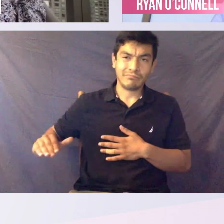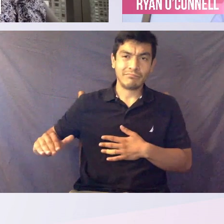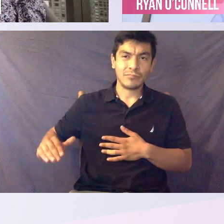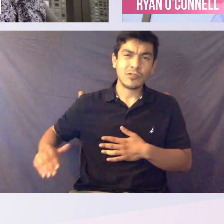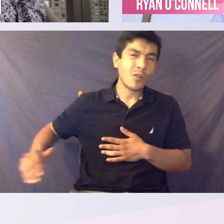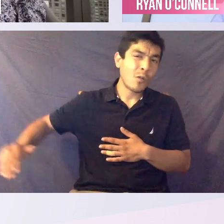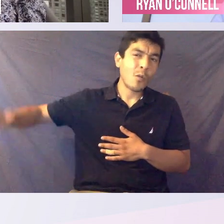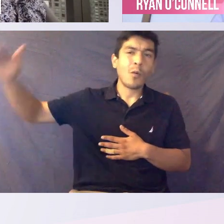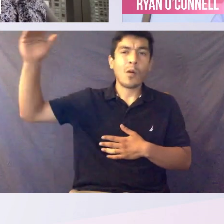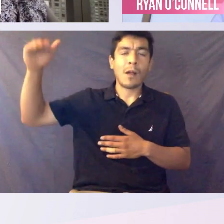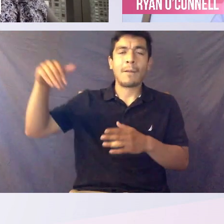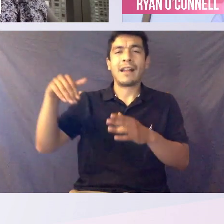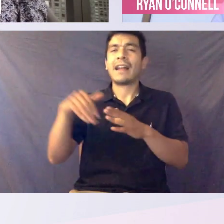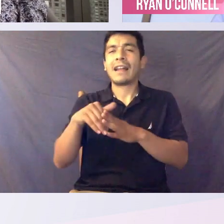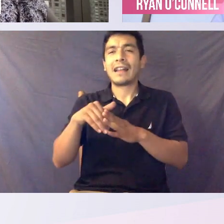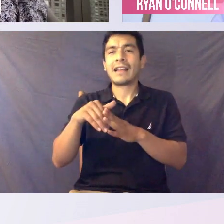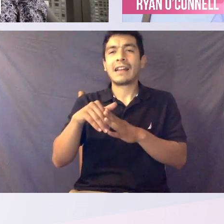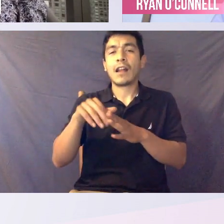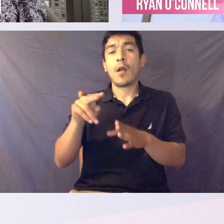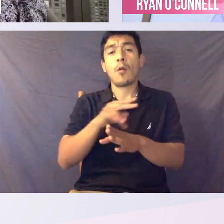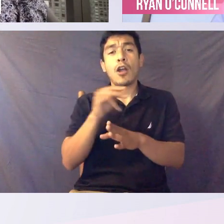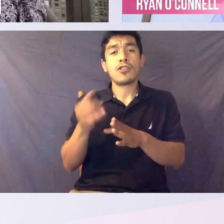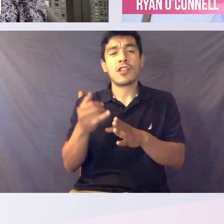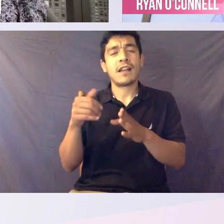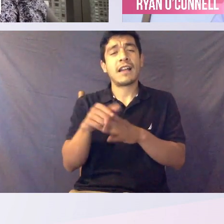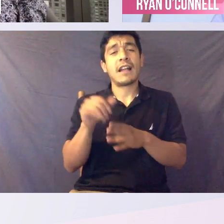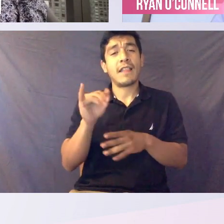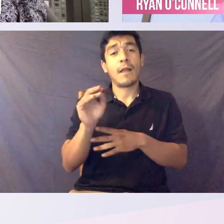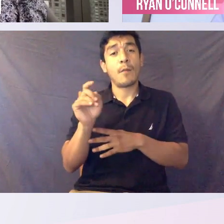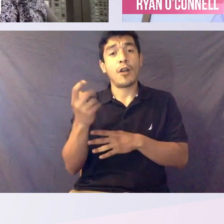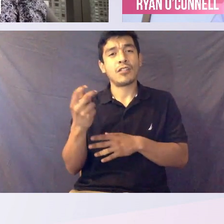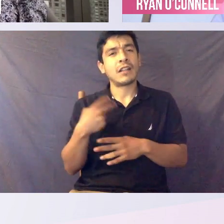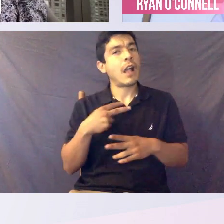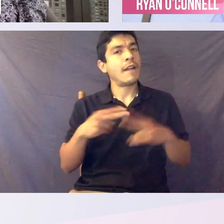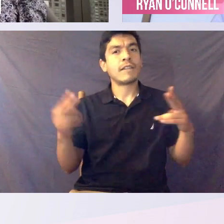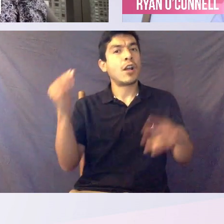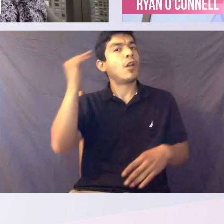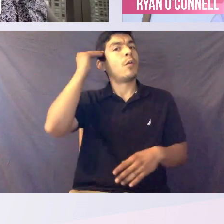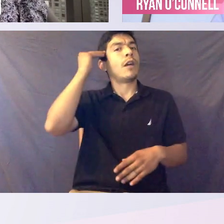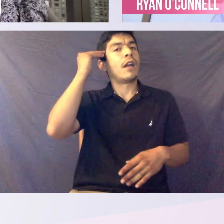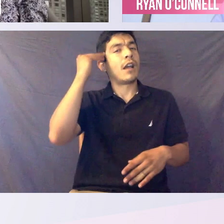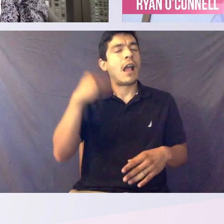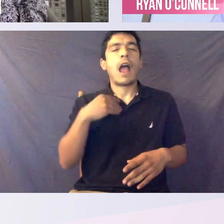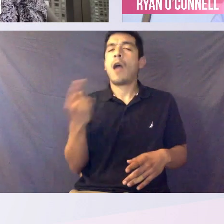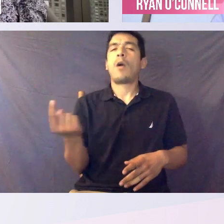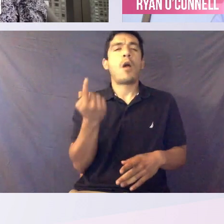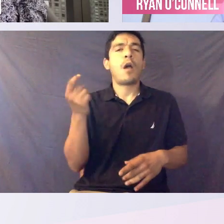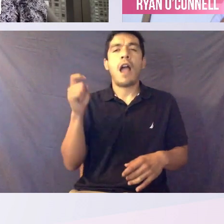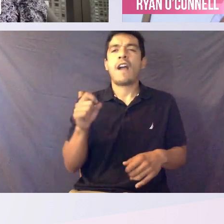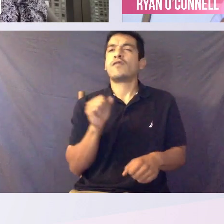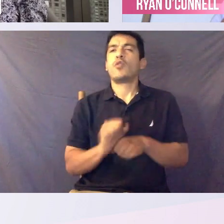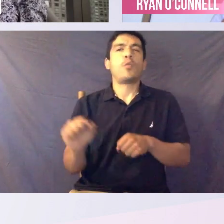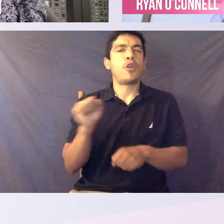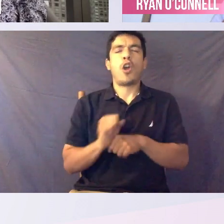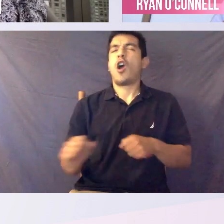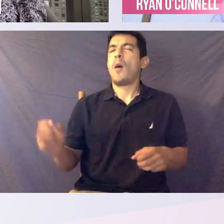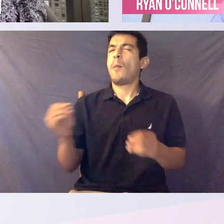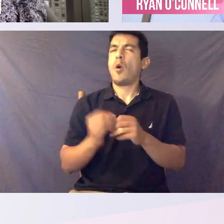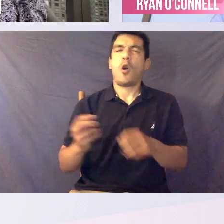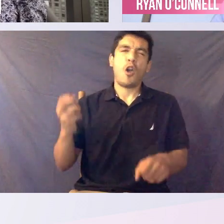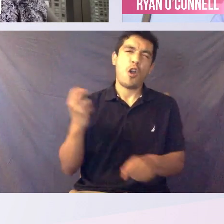up in housing projects in the Bronx, I was hyper aware that I was always going to have to work 10 times harder to